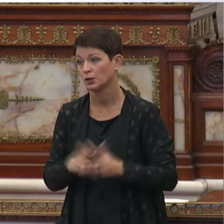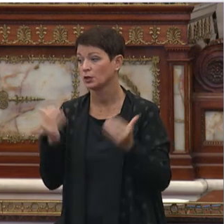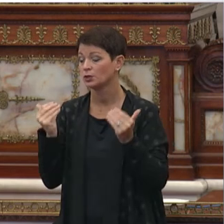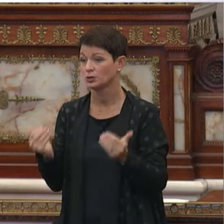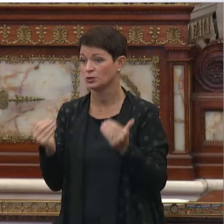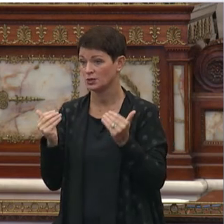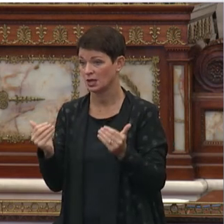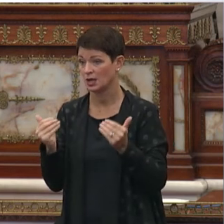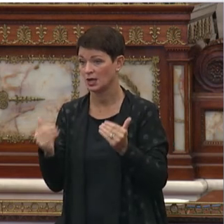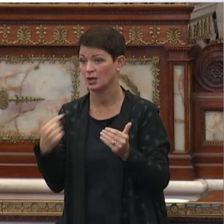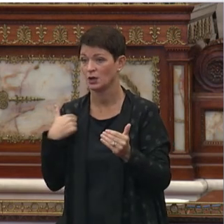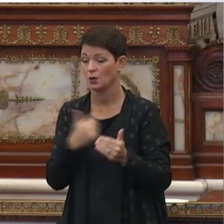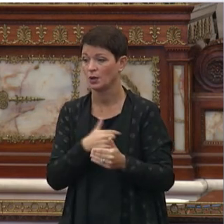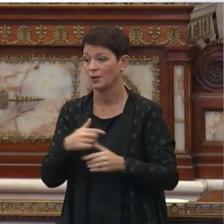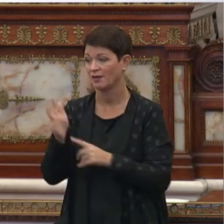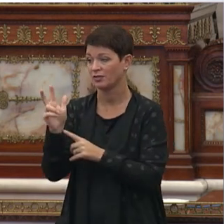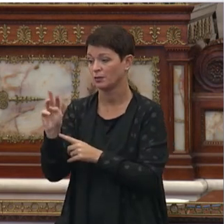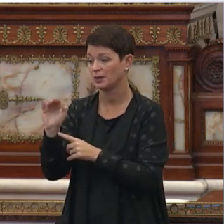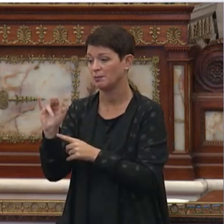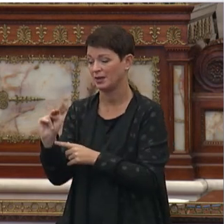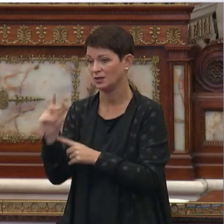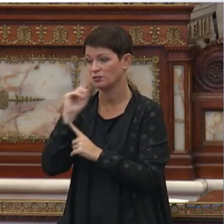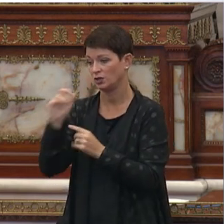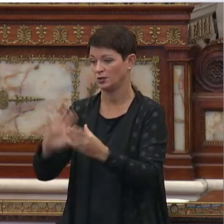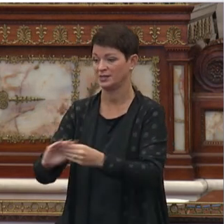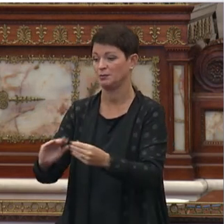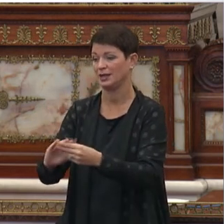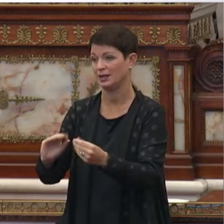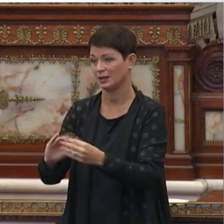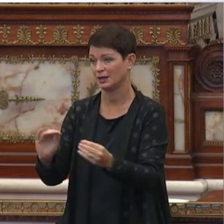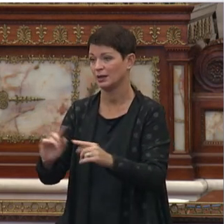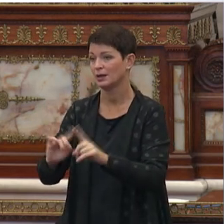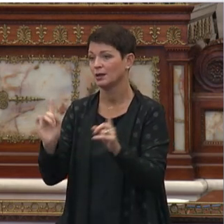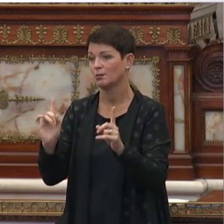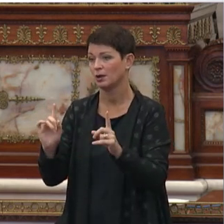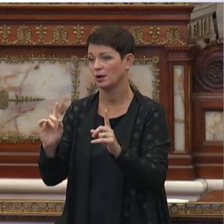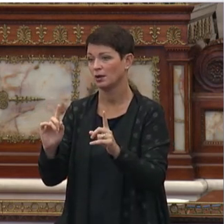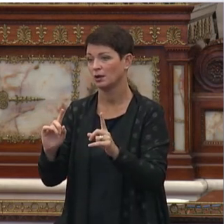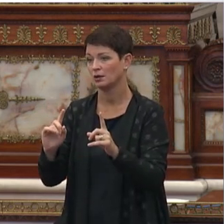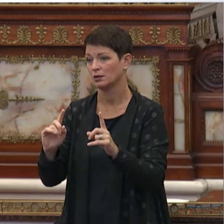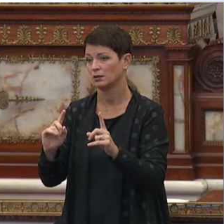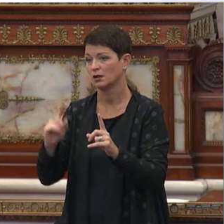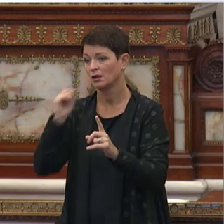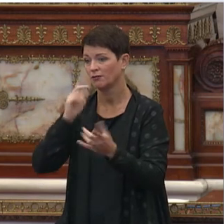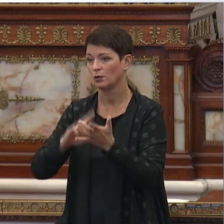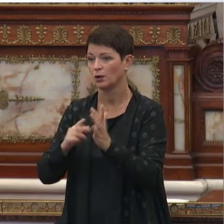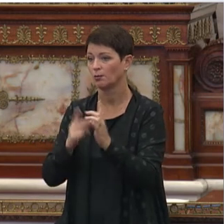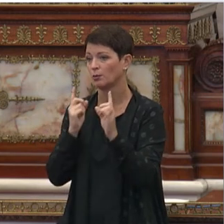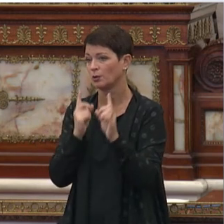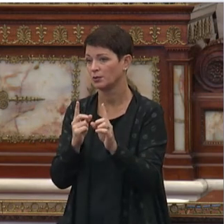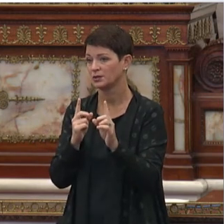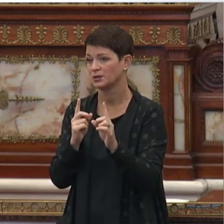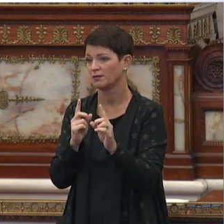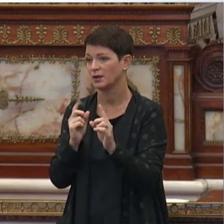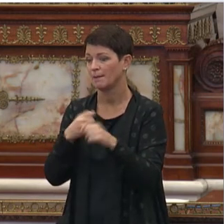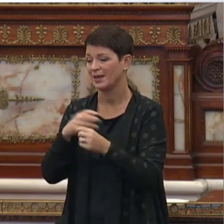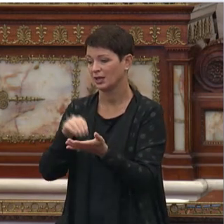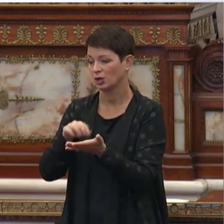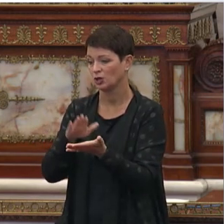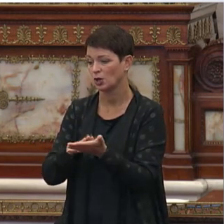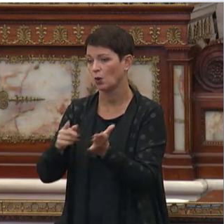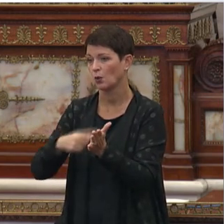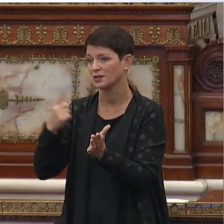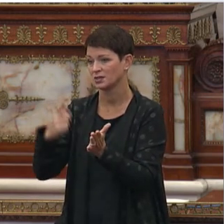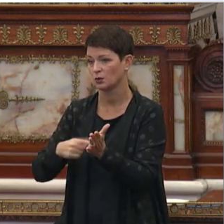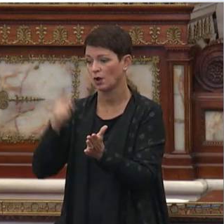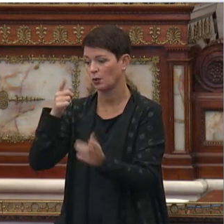Today, we will have 3 minutes for you to speak, but just for purposes of making a note, from time to